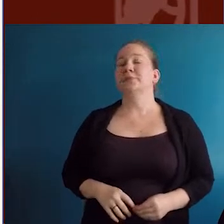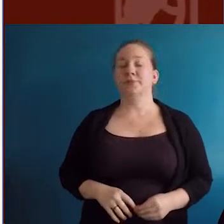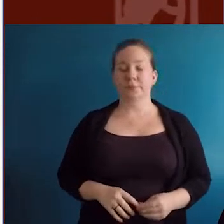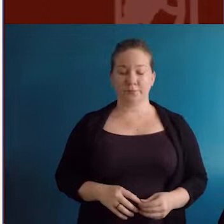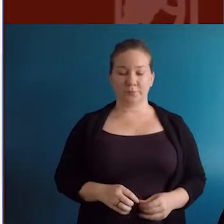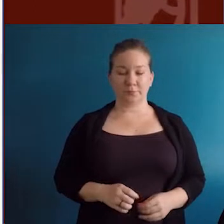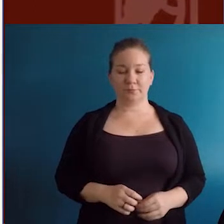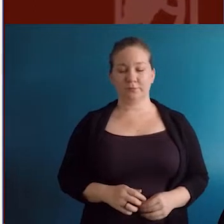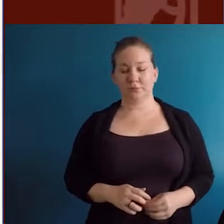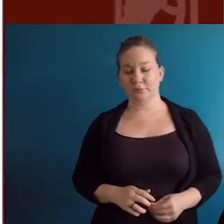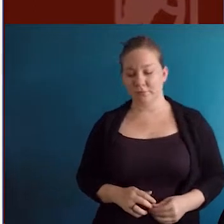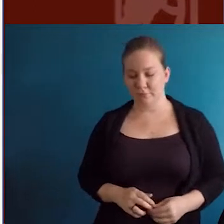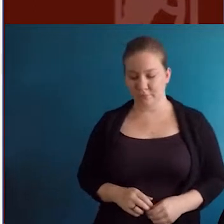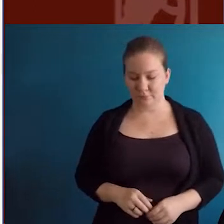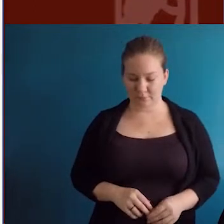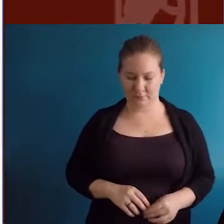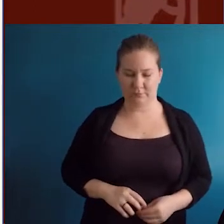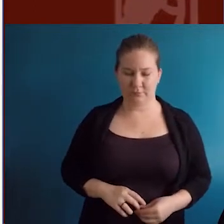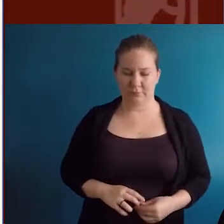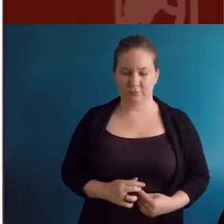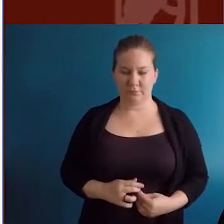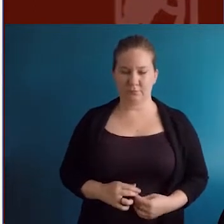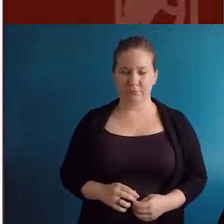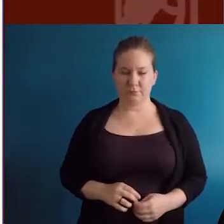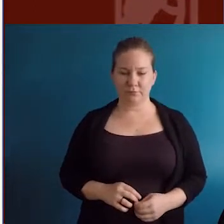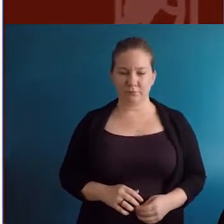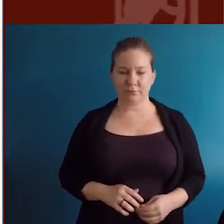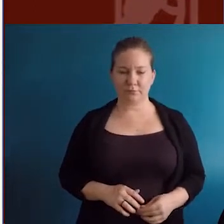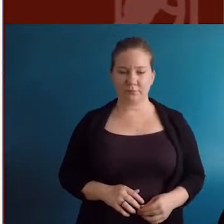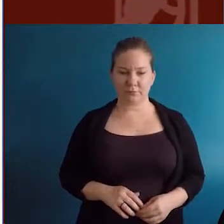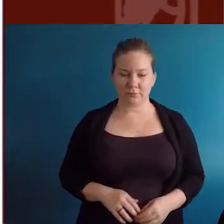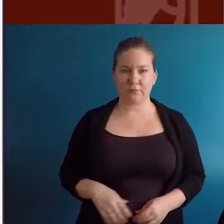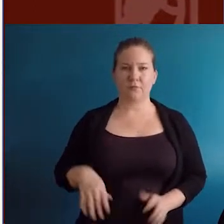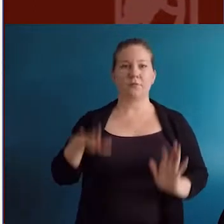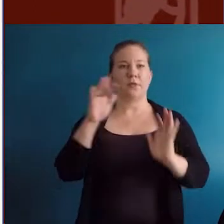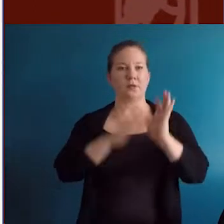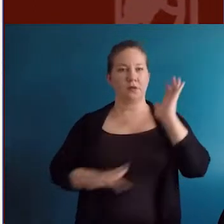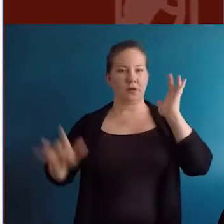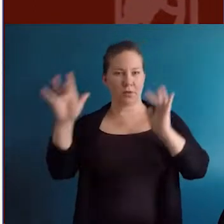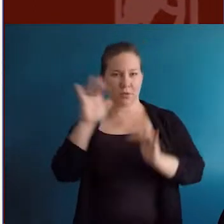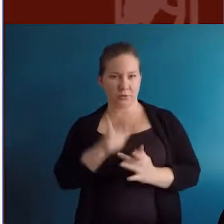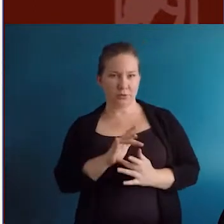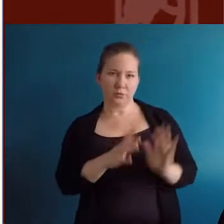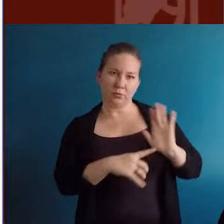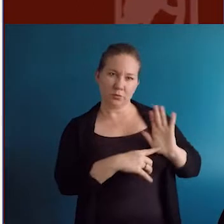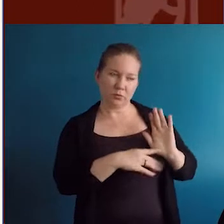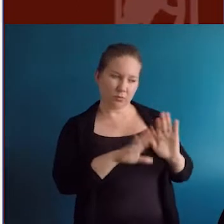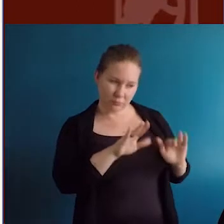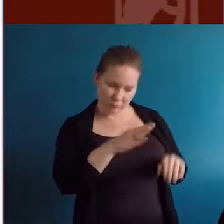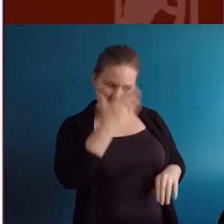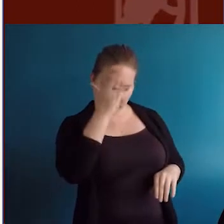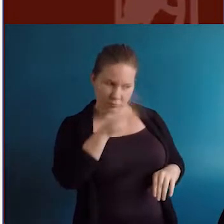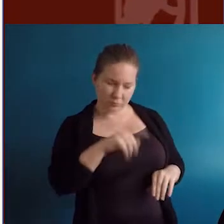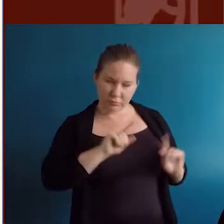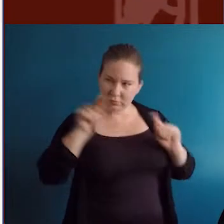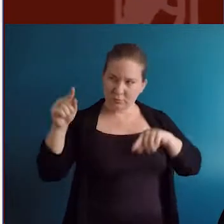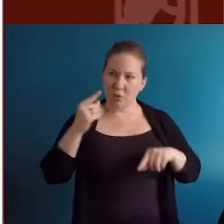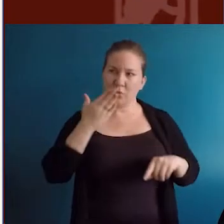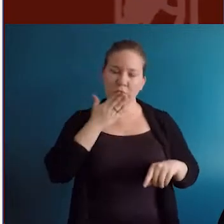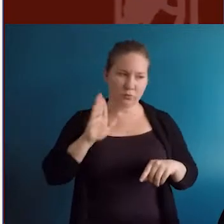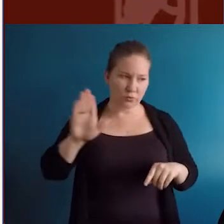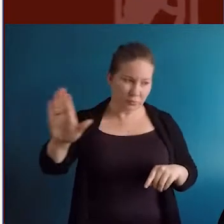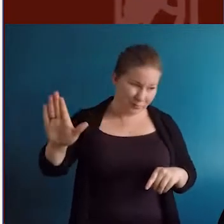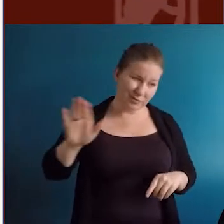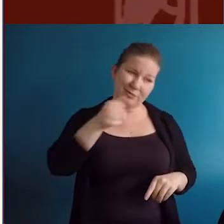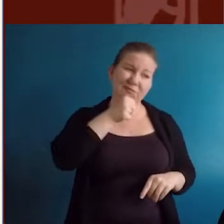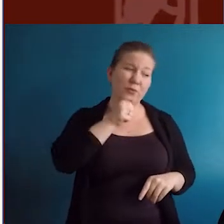Christ. Jesus began to show his disciples that he must go to Jerusalem to undergo great suffering at the